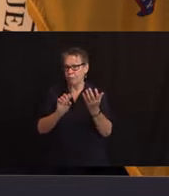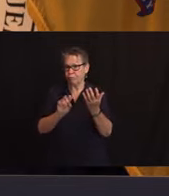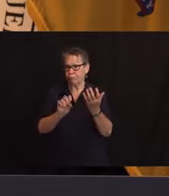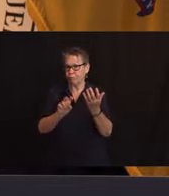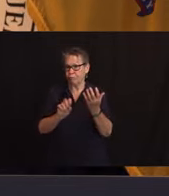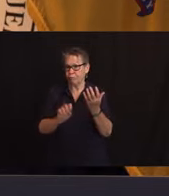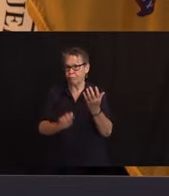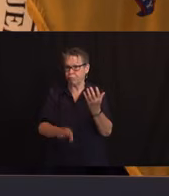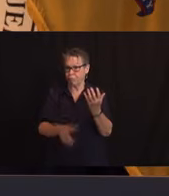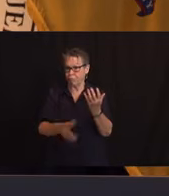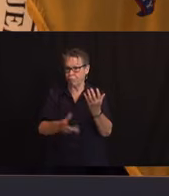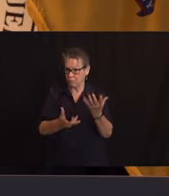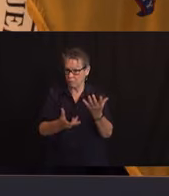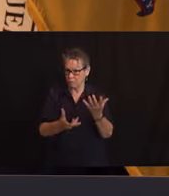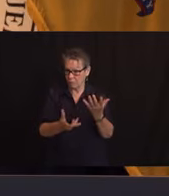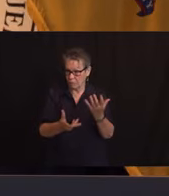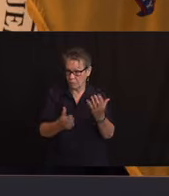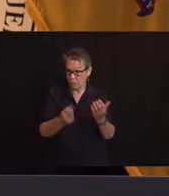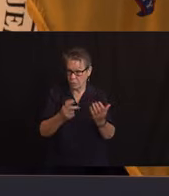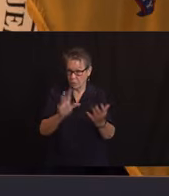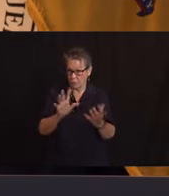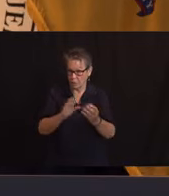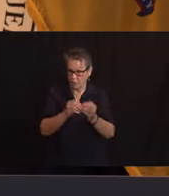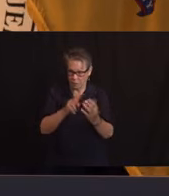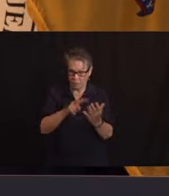Bear with me.